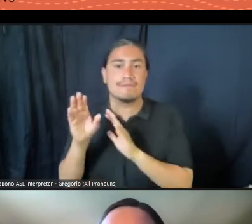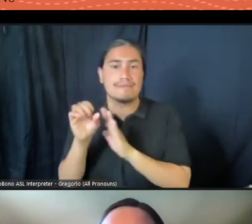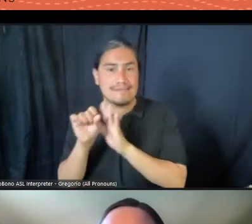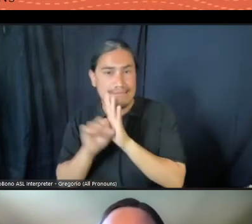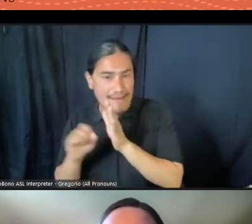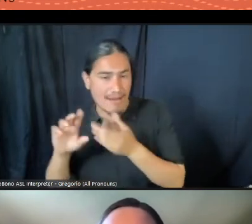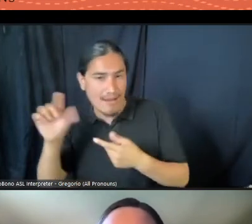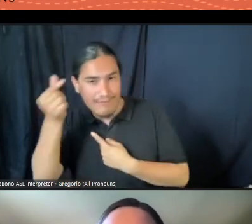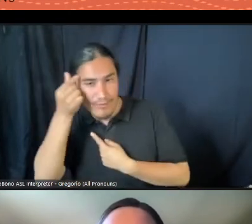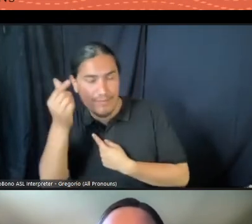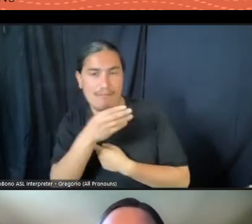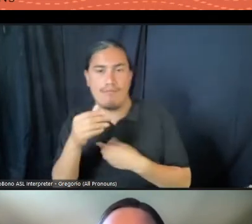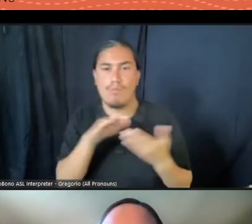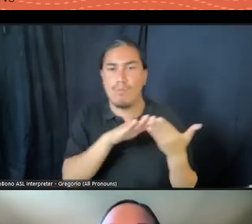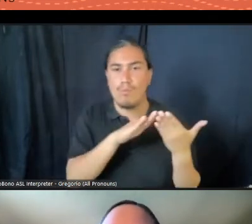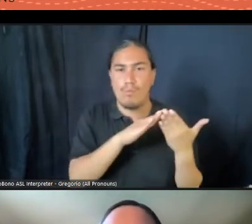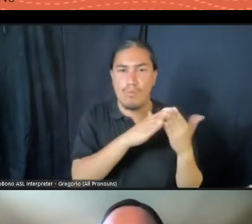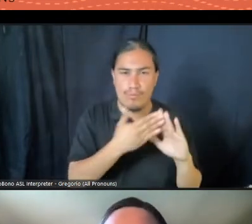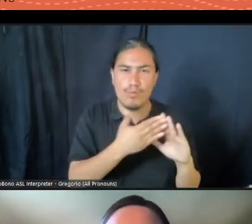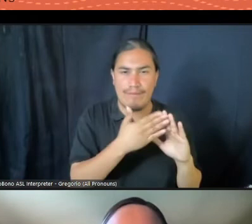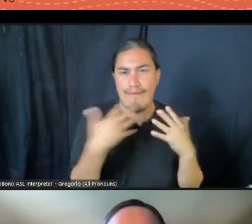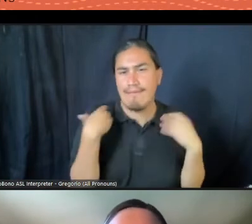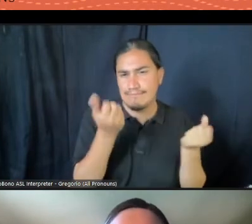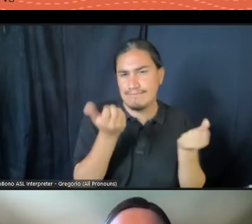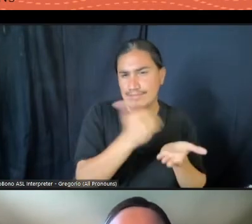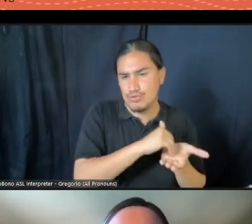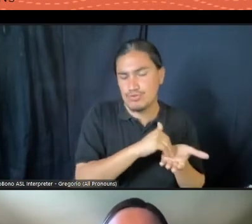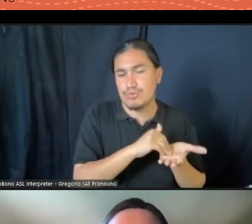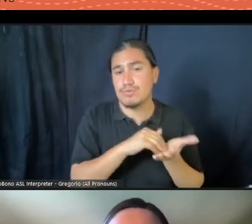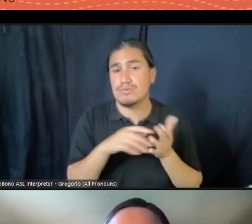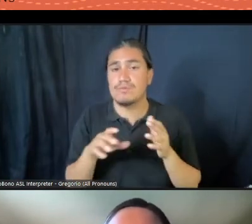community health centers. It culminates in the summer of